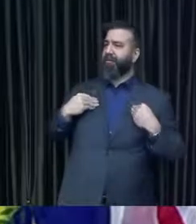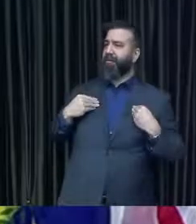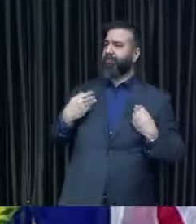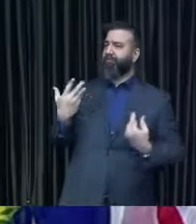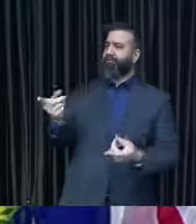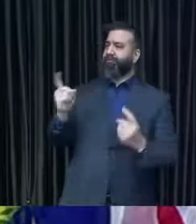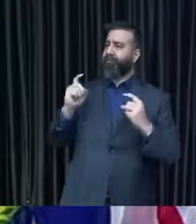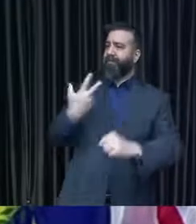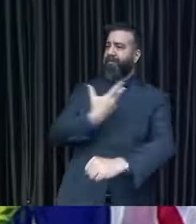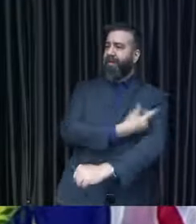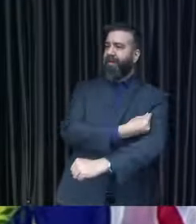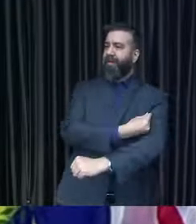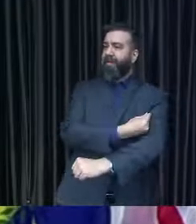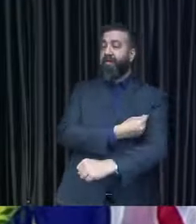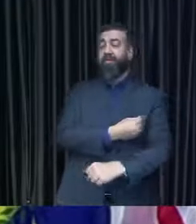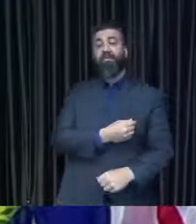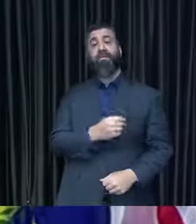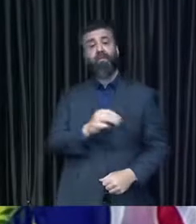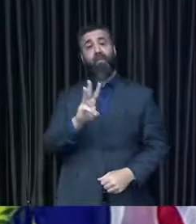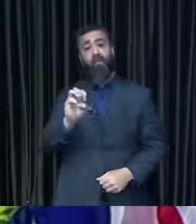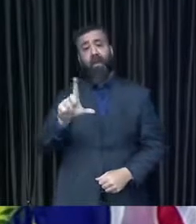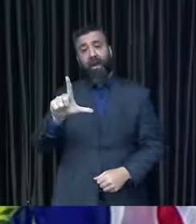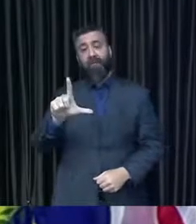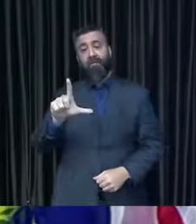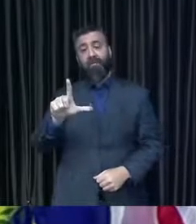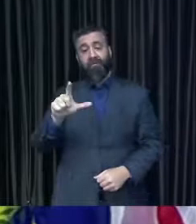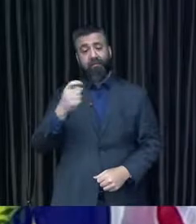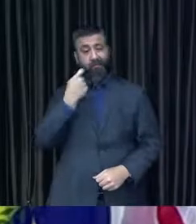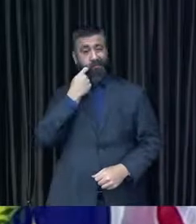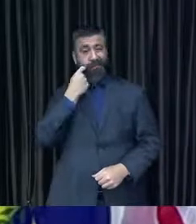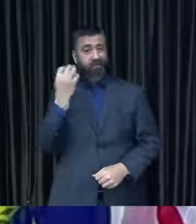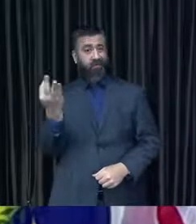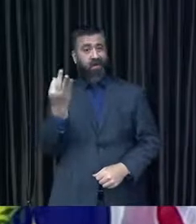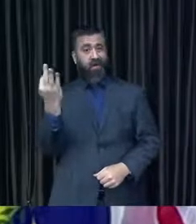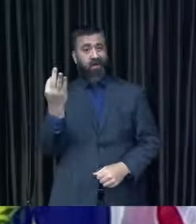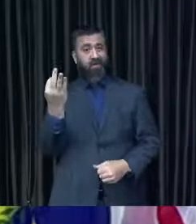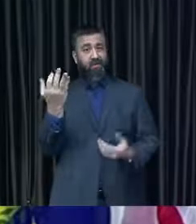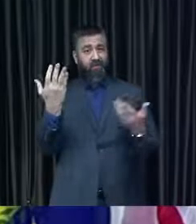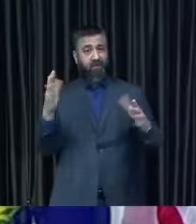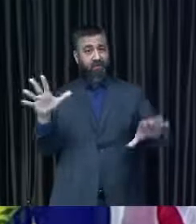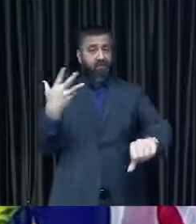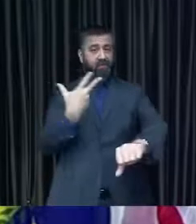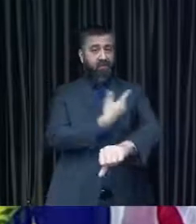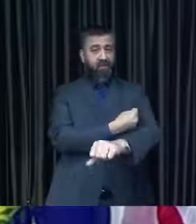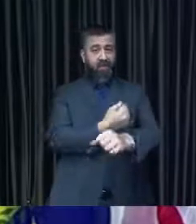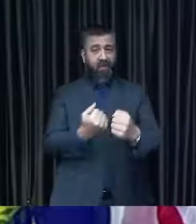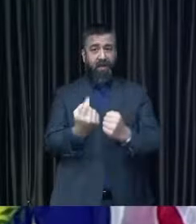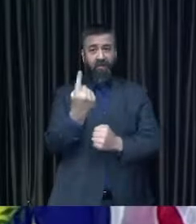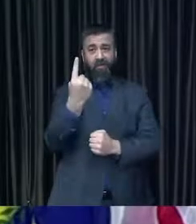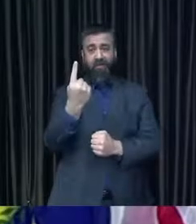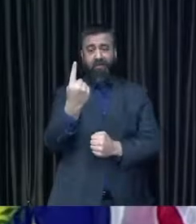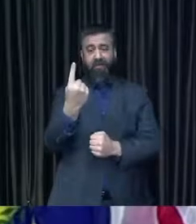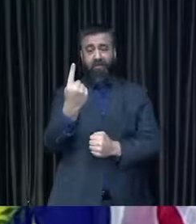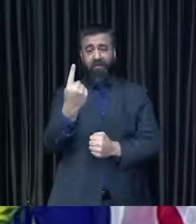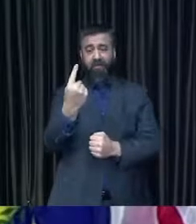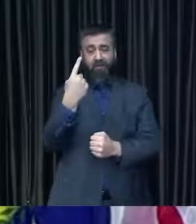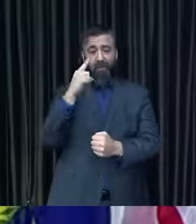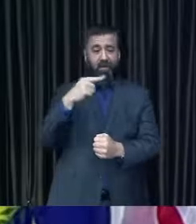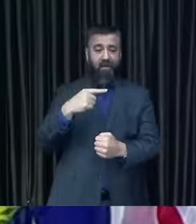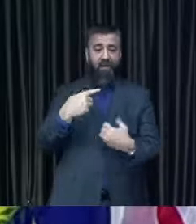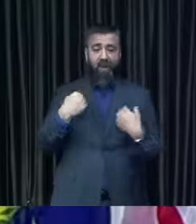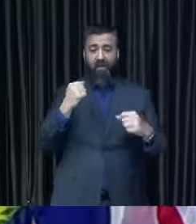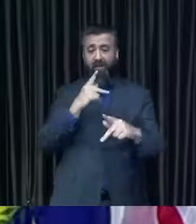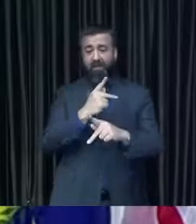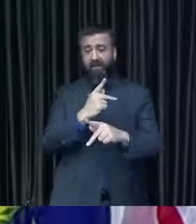Well, we vaccinated on Friday everyone here in St. Louis County and our Department of Public Health, our healthcare workers